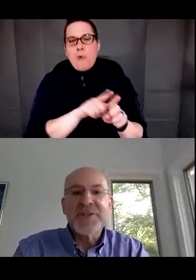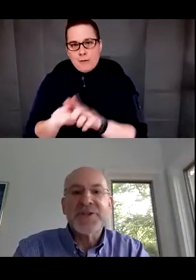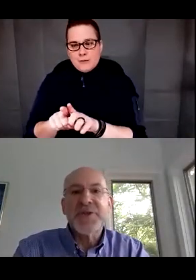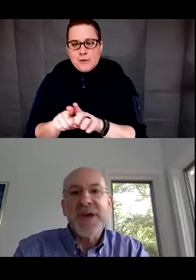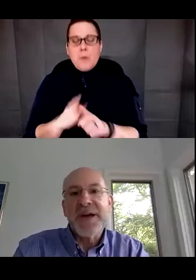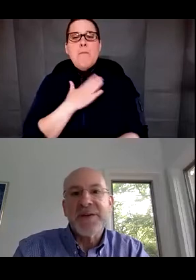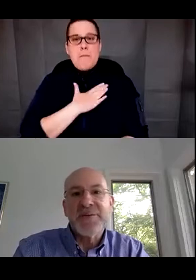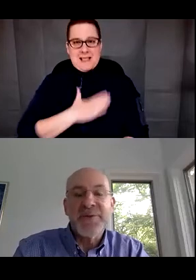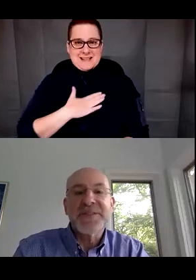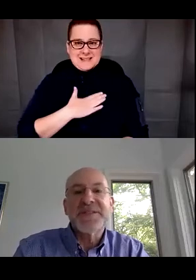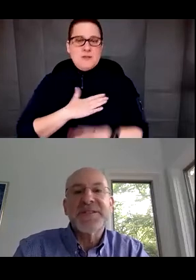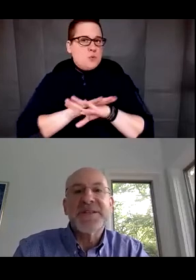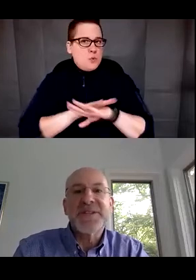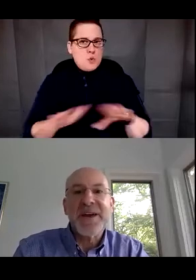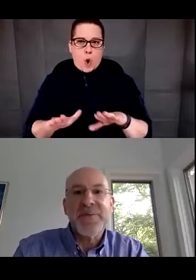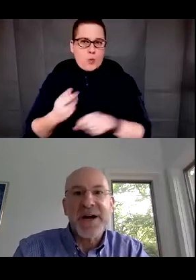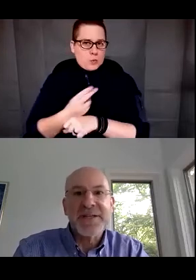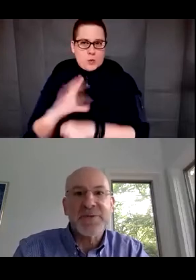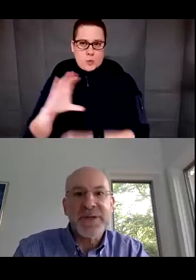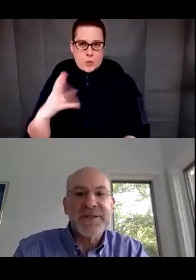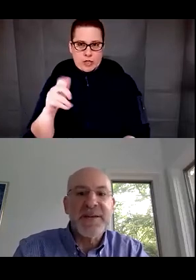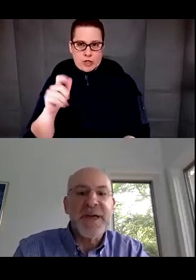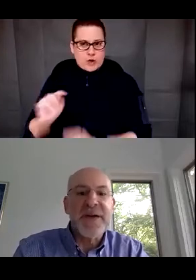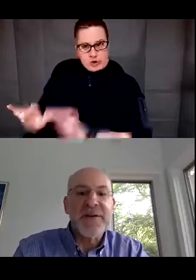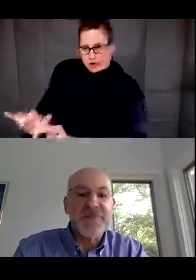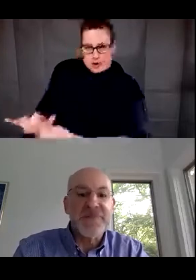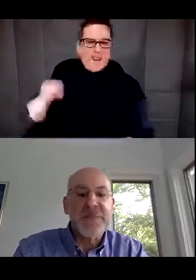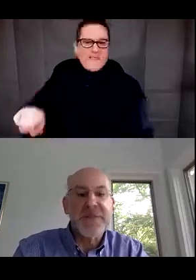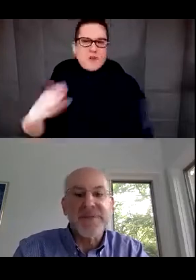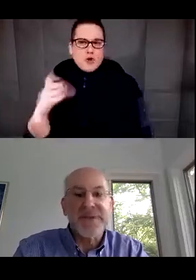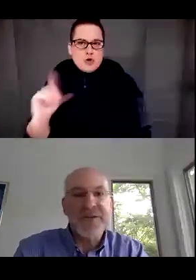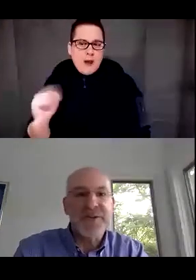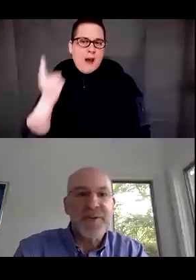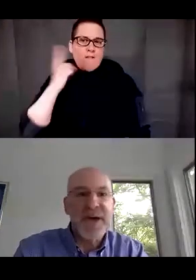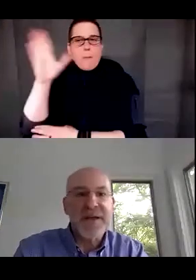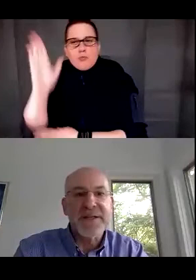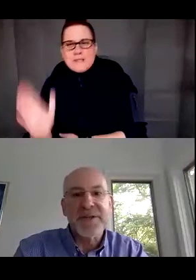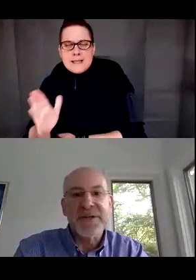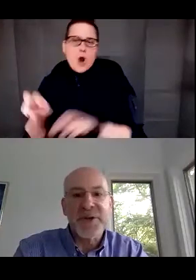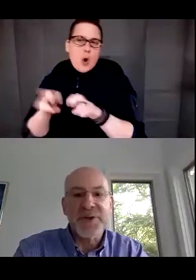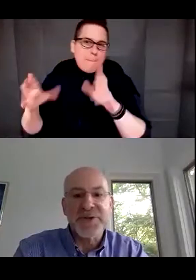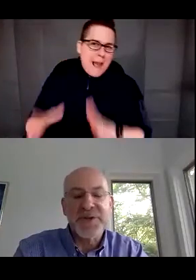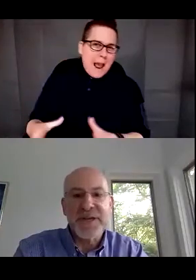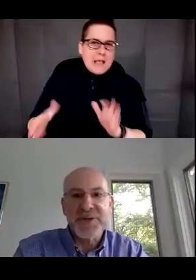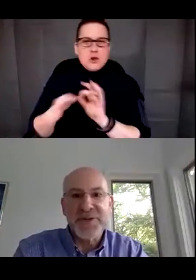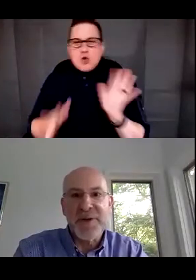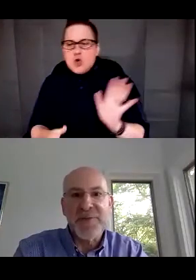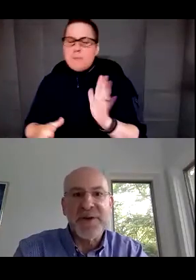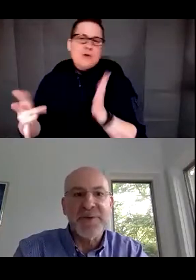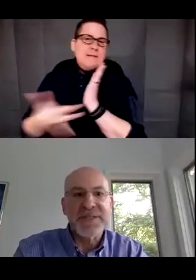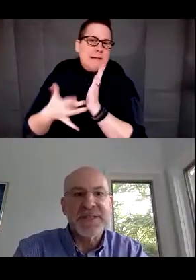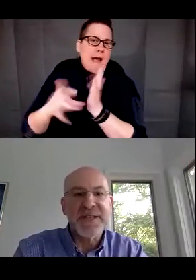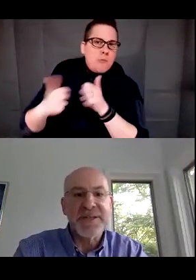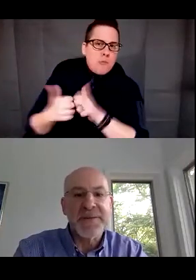also make sure to not put messages in the chat box. We like to keep that for just the presenters or the panelists or the interpreters if any issues come up